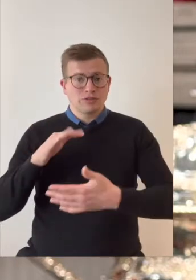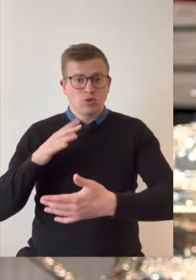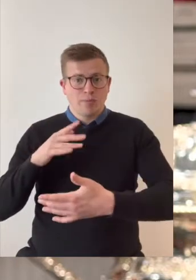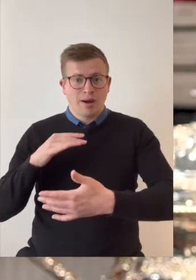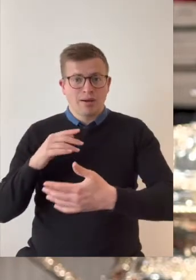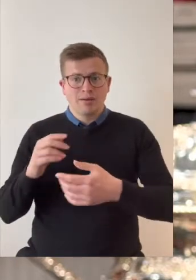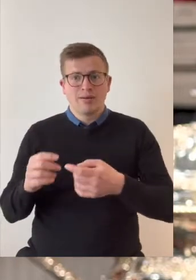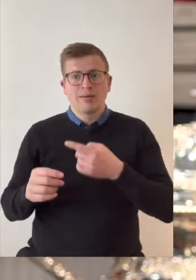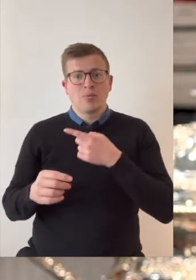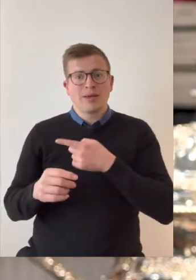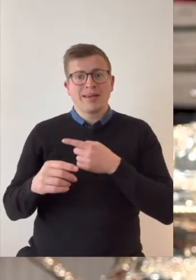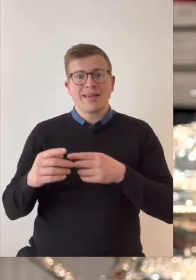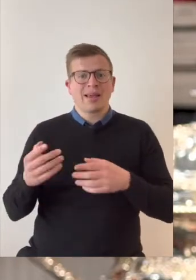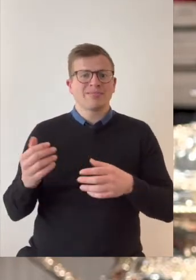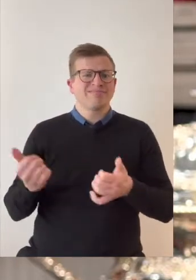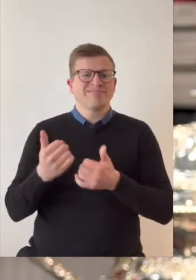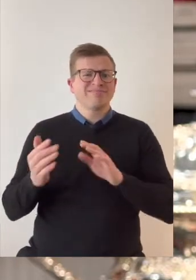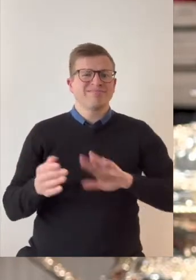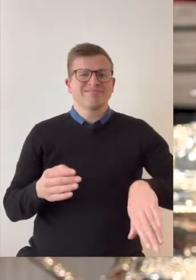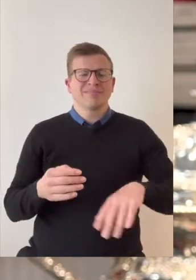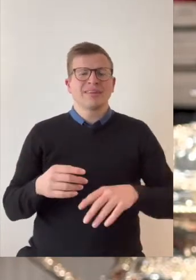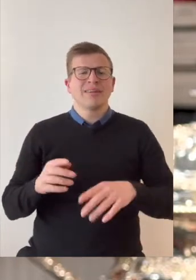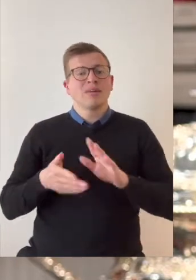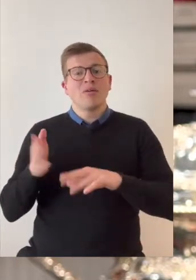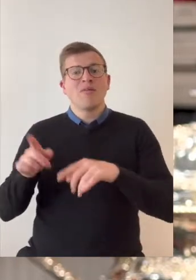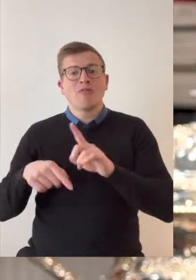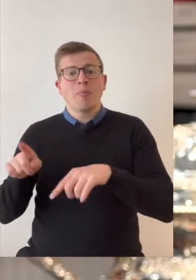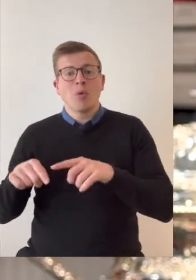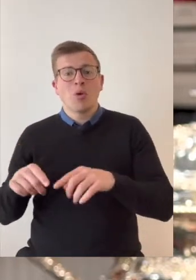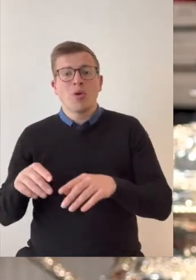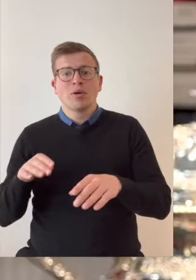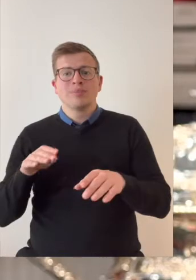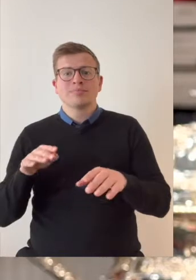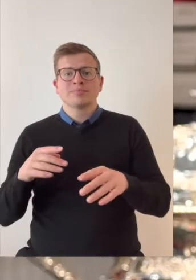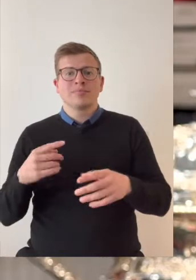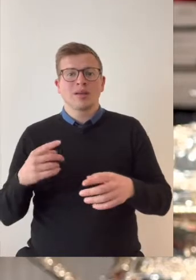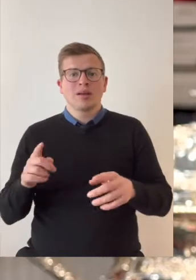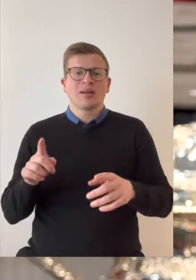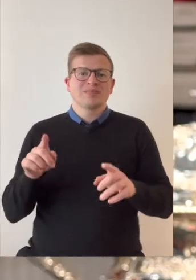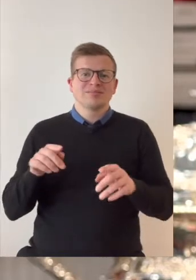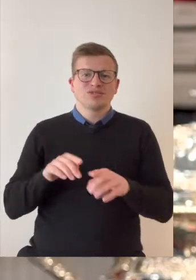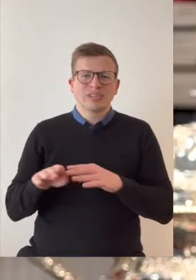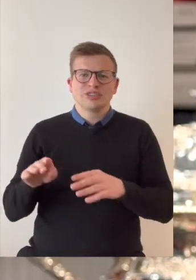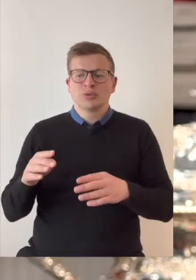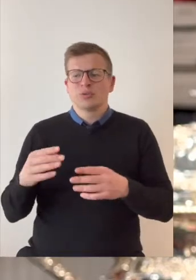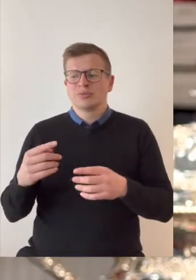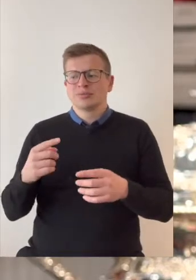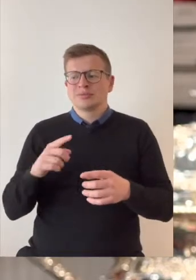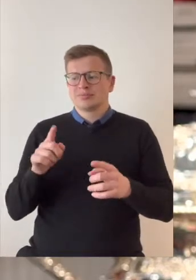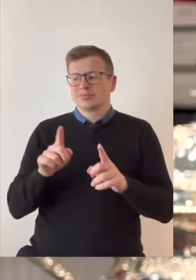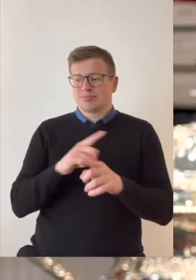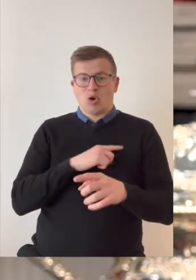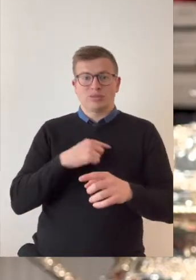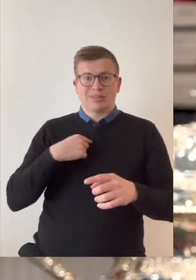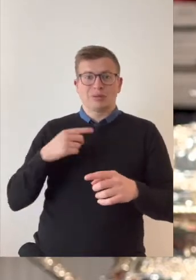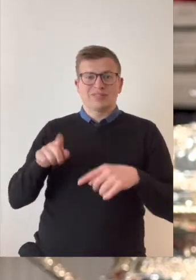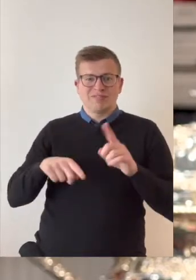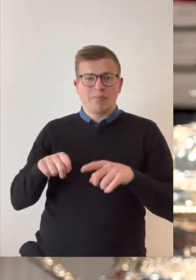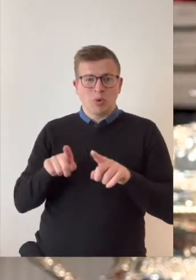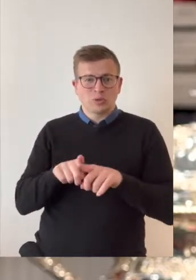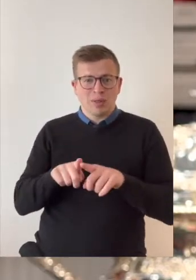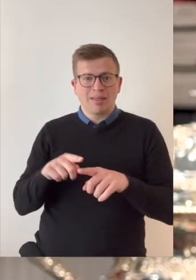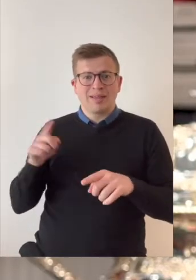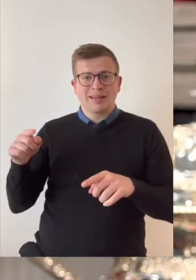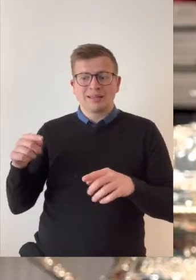tuba, but he packed it up for football. He was trying to, because I was playing football as well, and he tried to